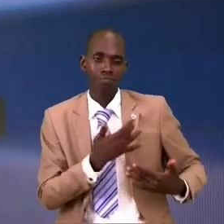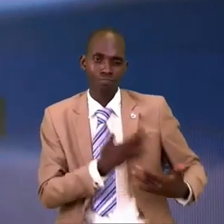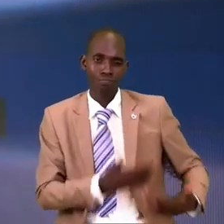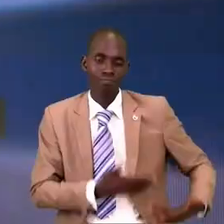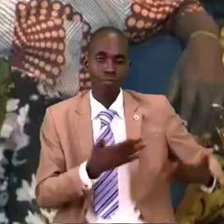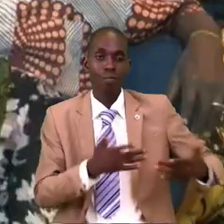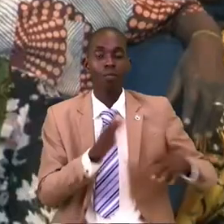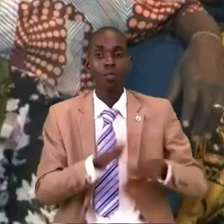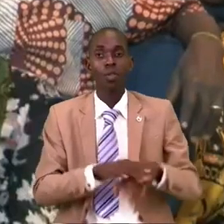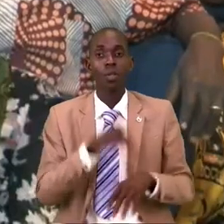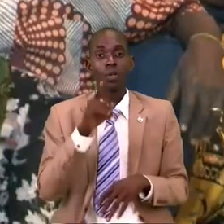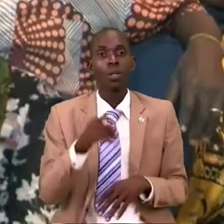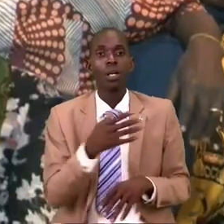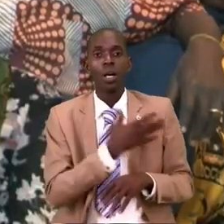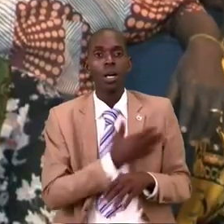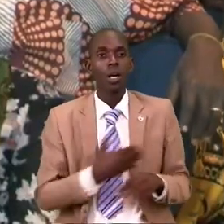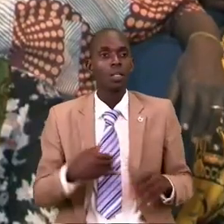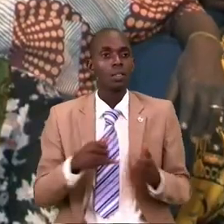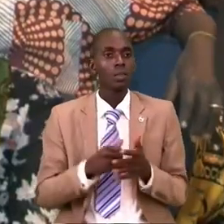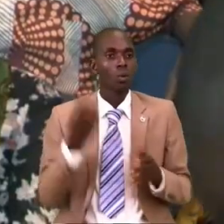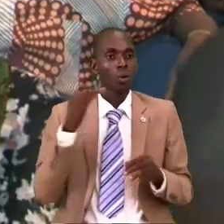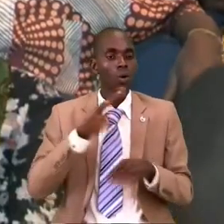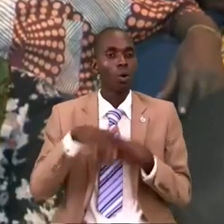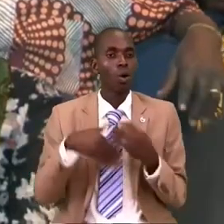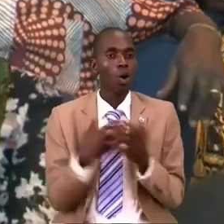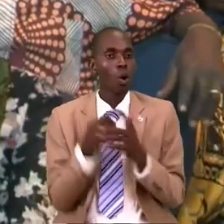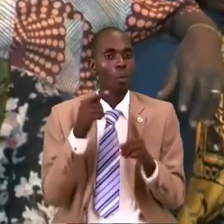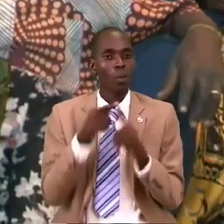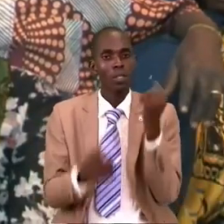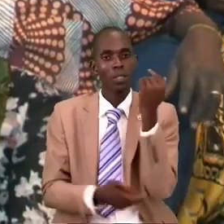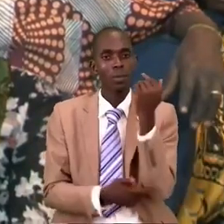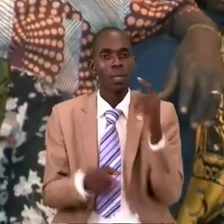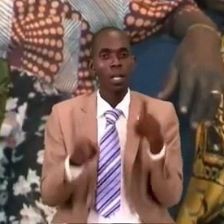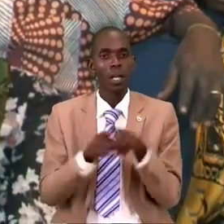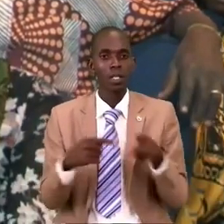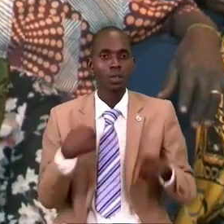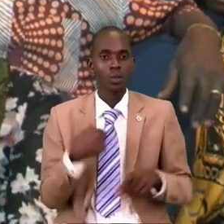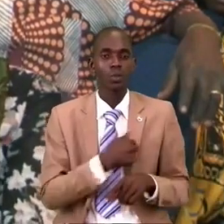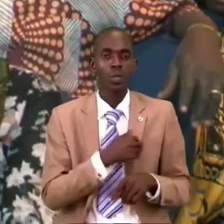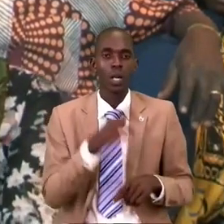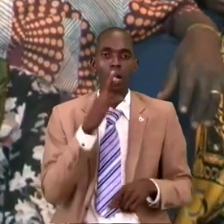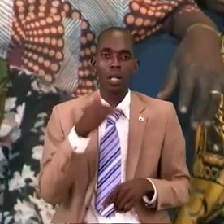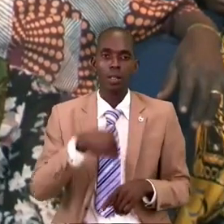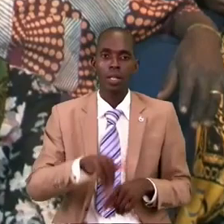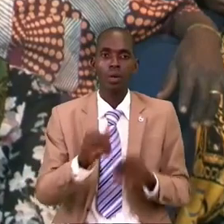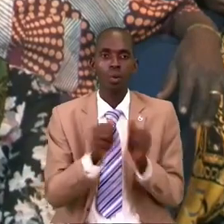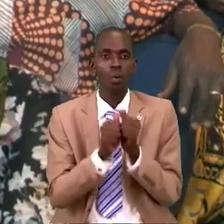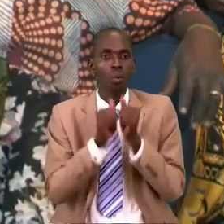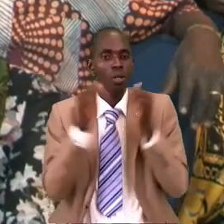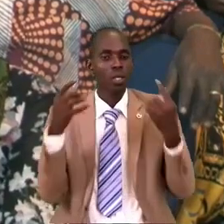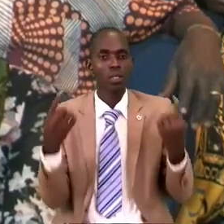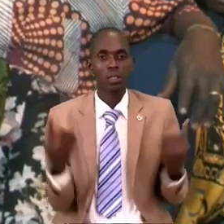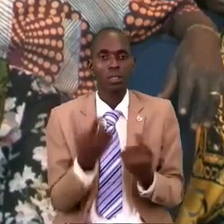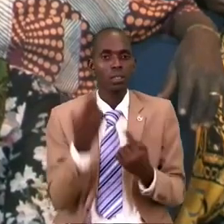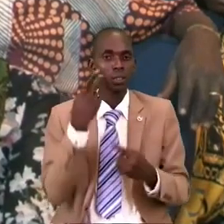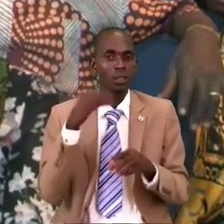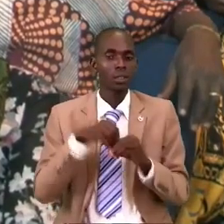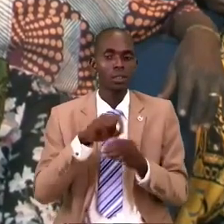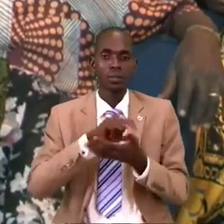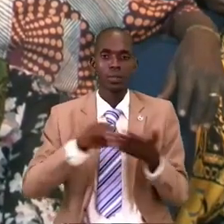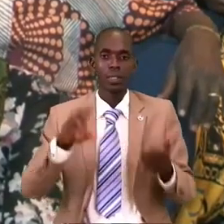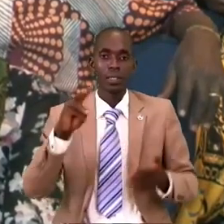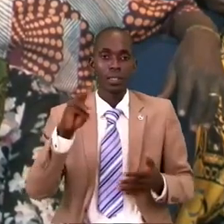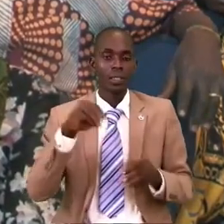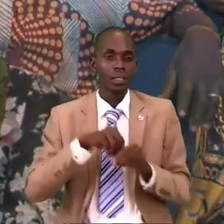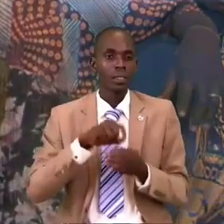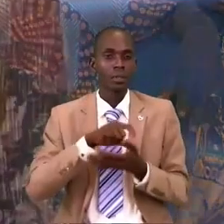at verse 16. In verse 16, let us therefore come. Let us therefore come to the Savior.